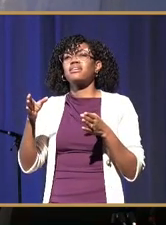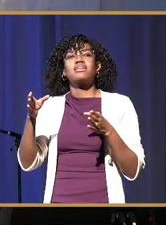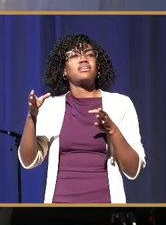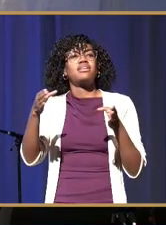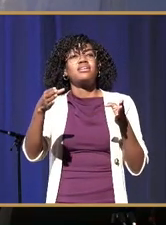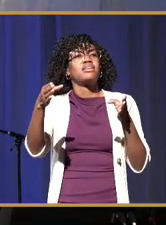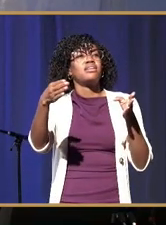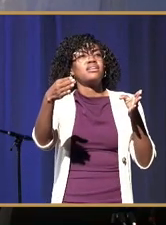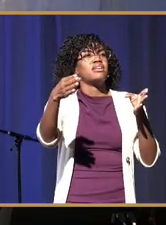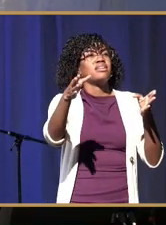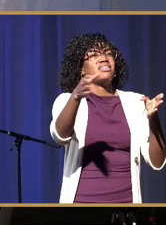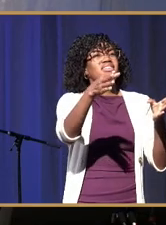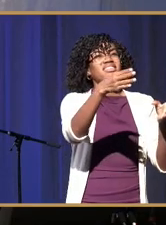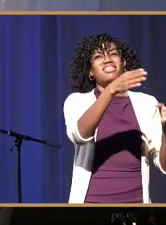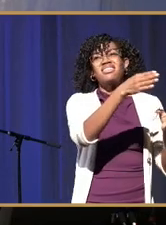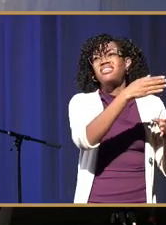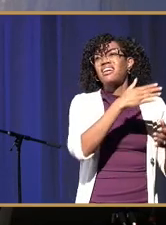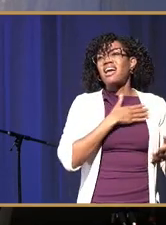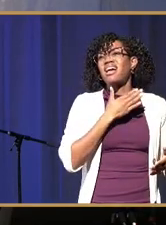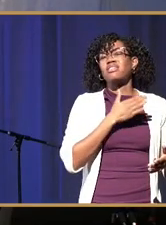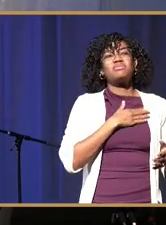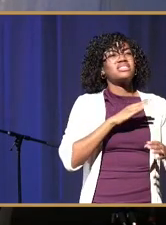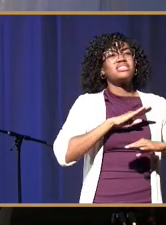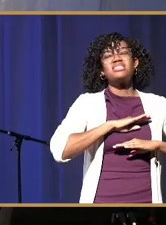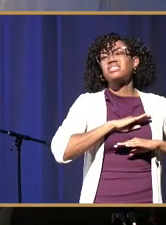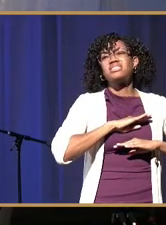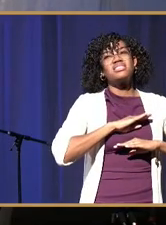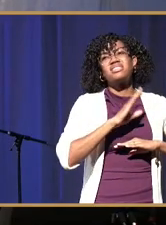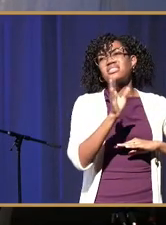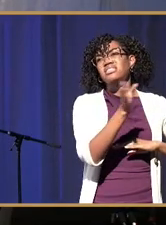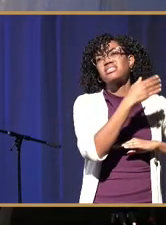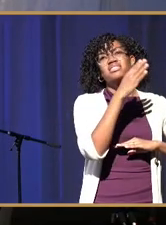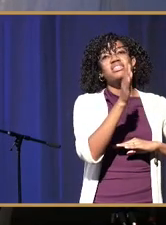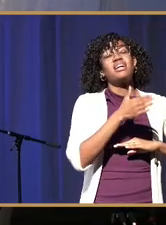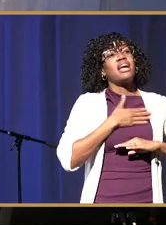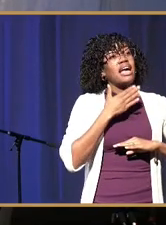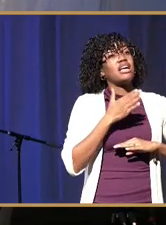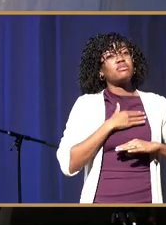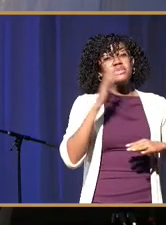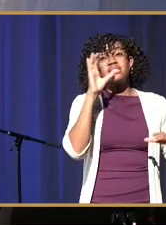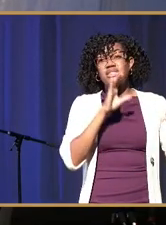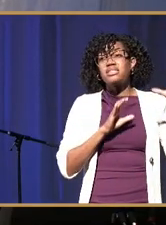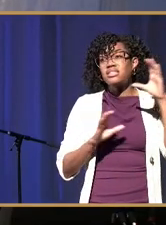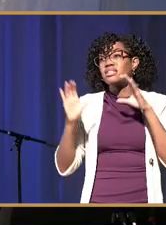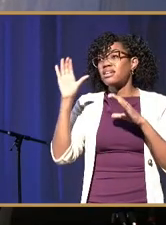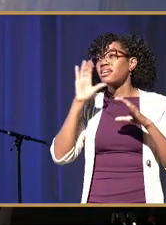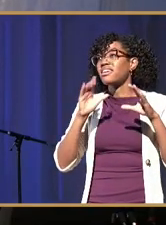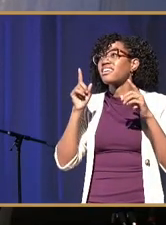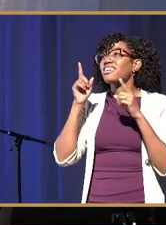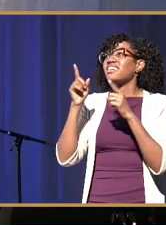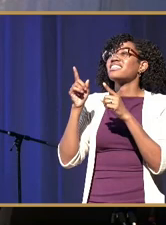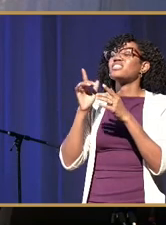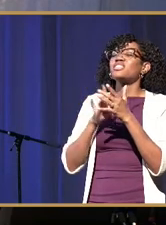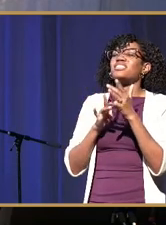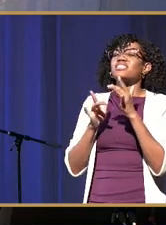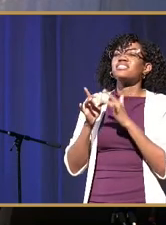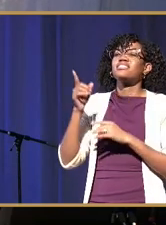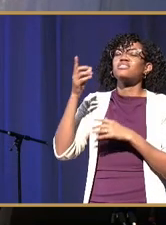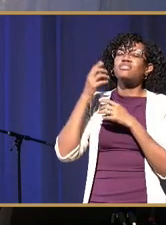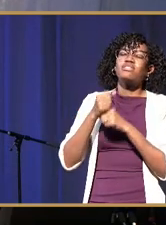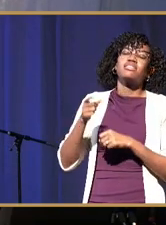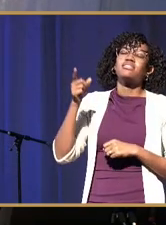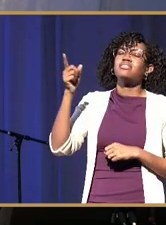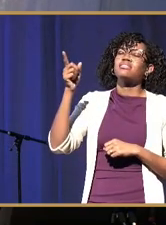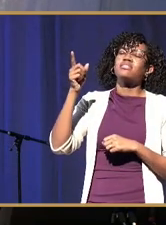be happy, happy, happy, happy in Jesus. Trust